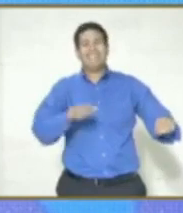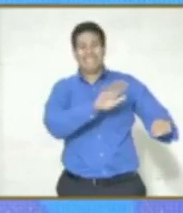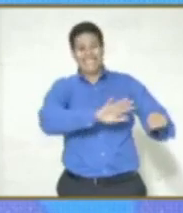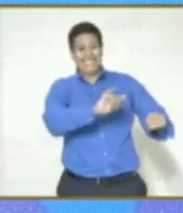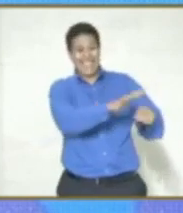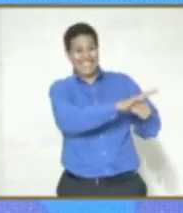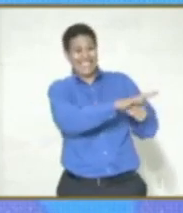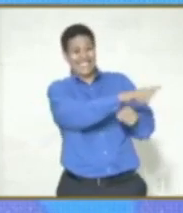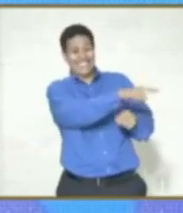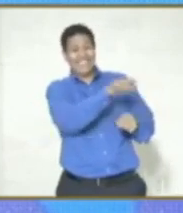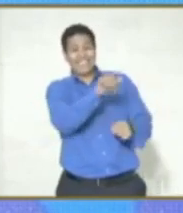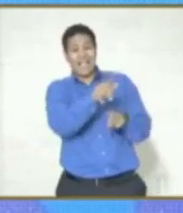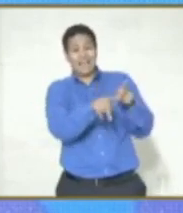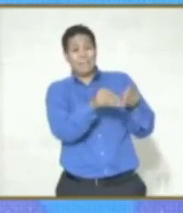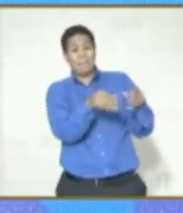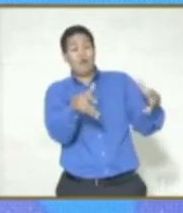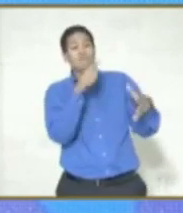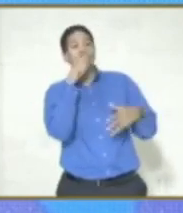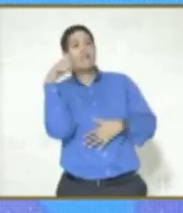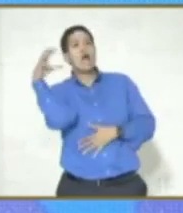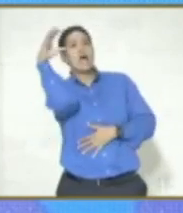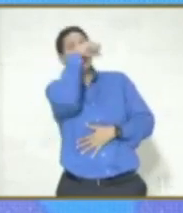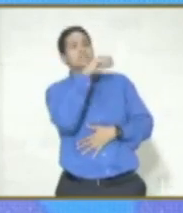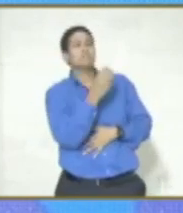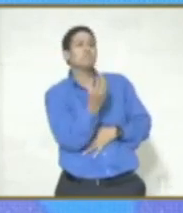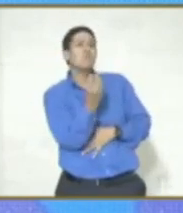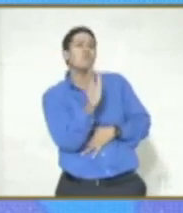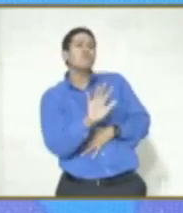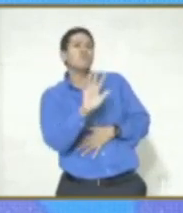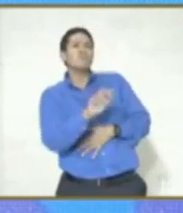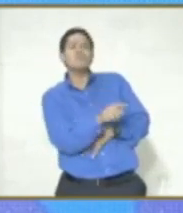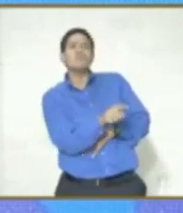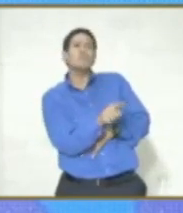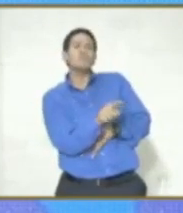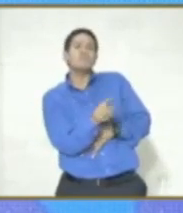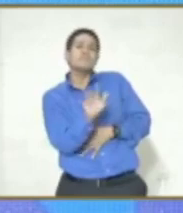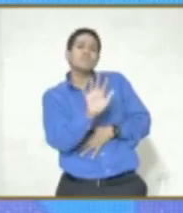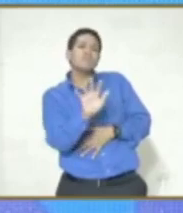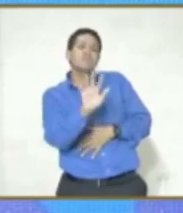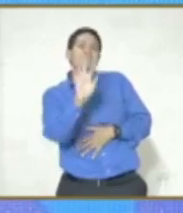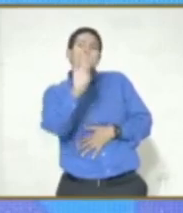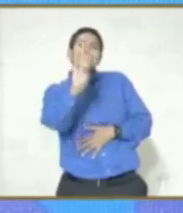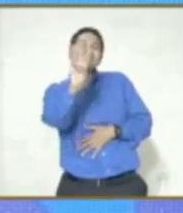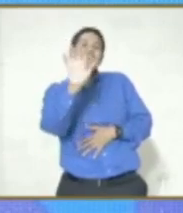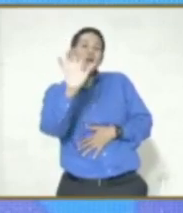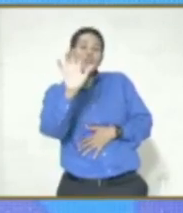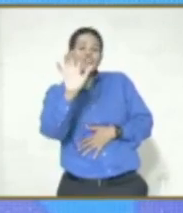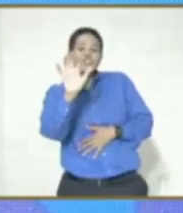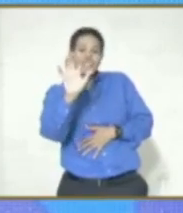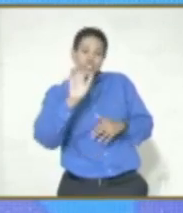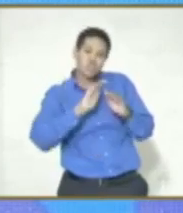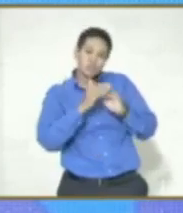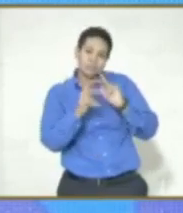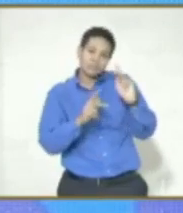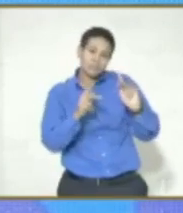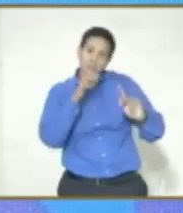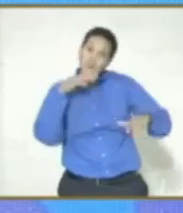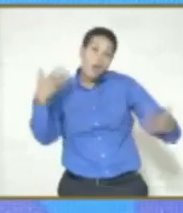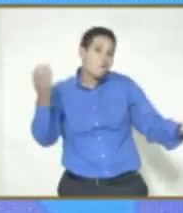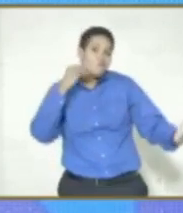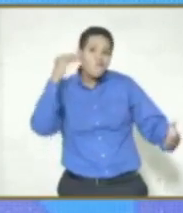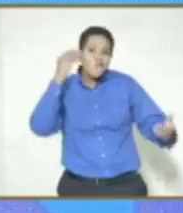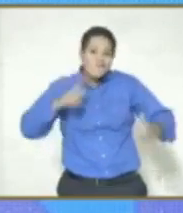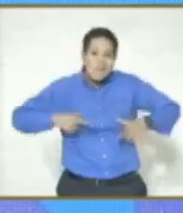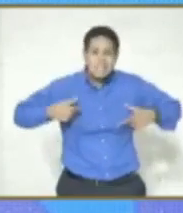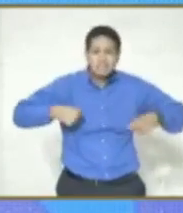that population is estimated to be in the region of some 600 Jamaicans.